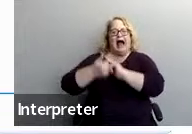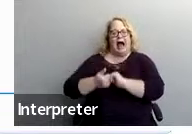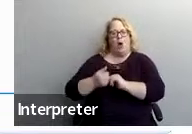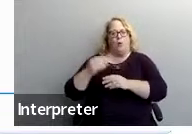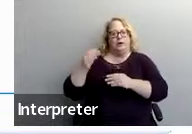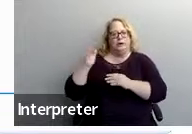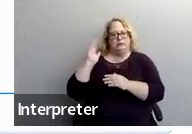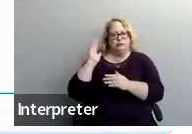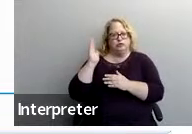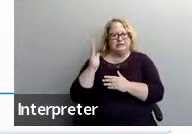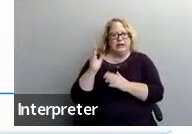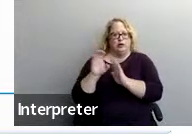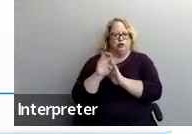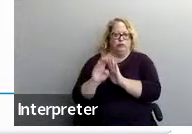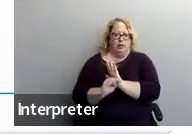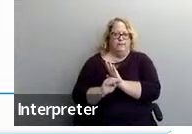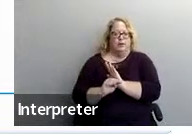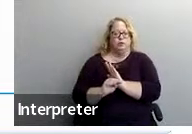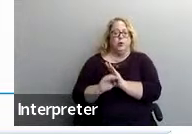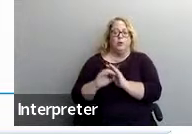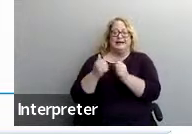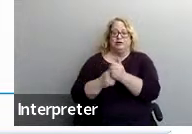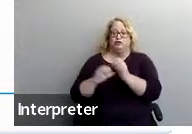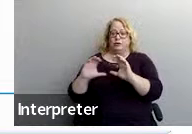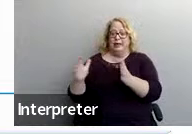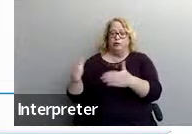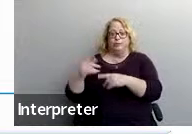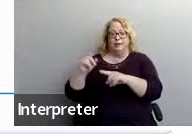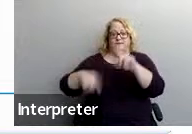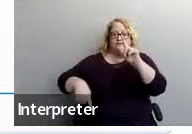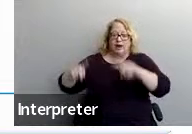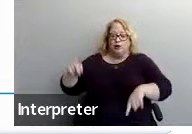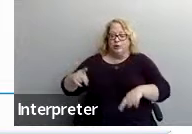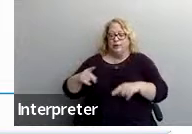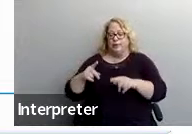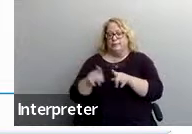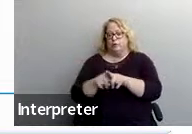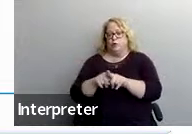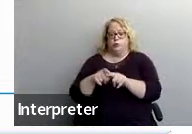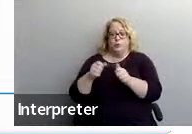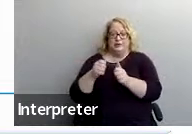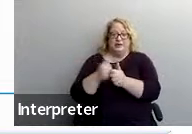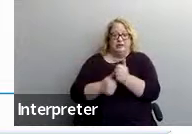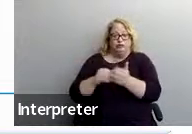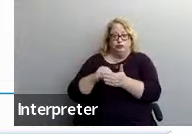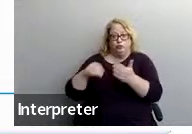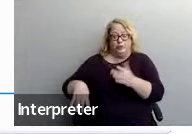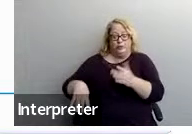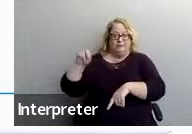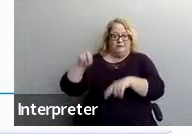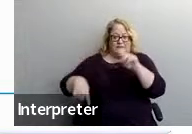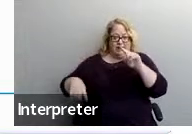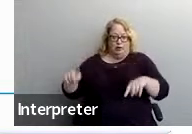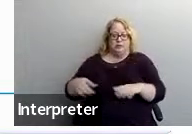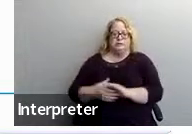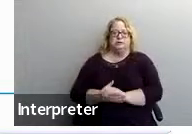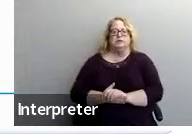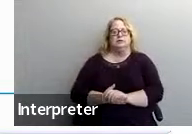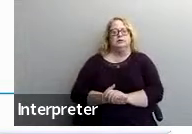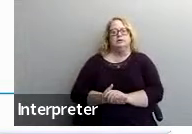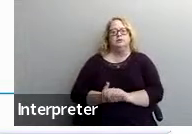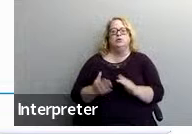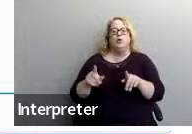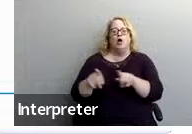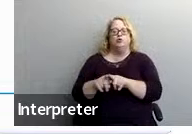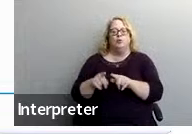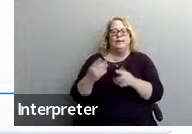the curriculum. And so that can vary from classroom to classroom and student to student, depending upon those student needs. And also we may use a